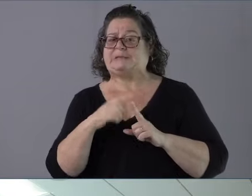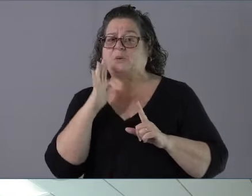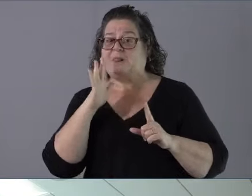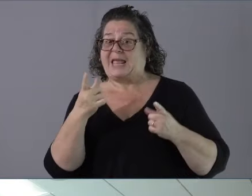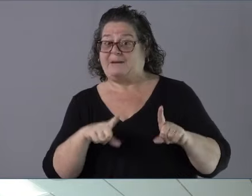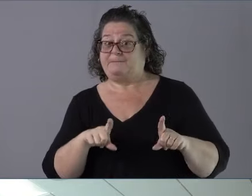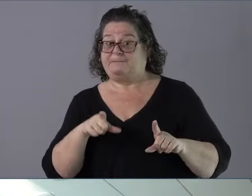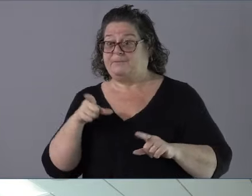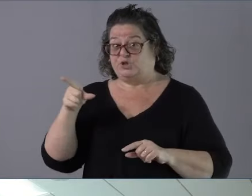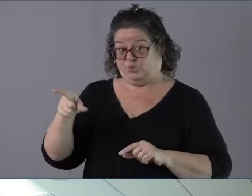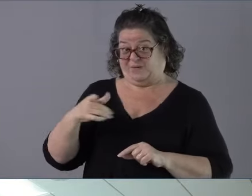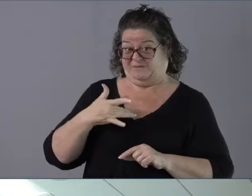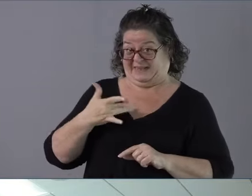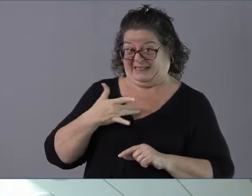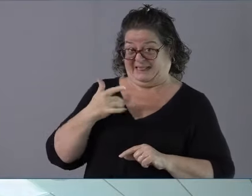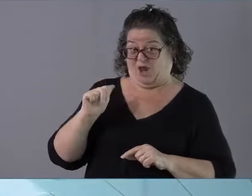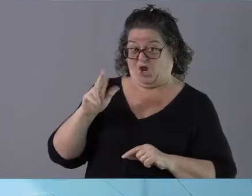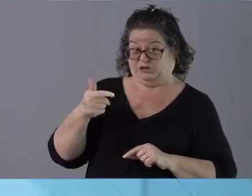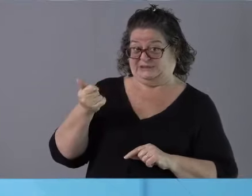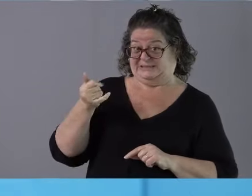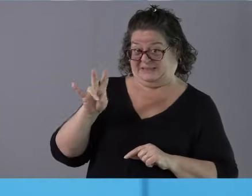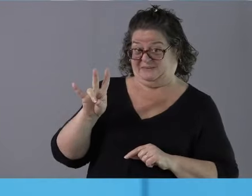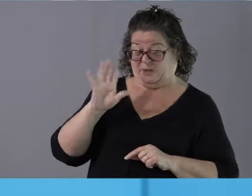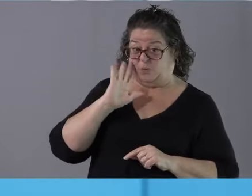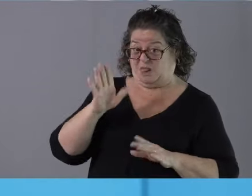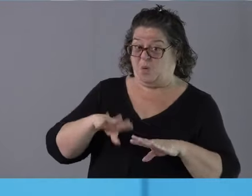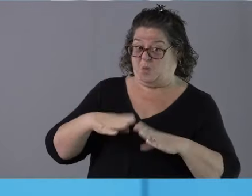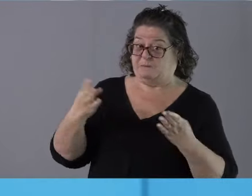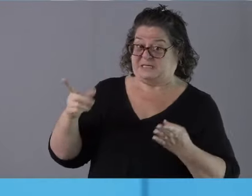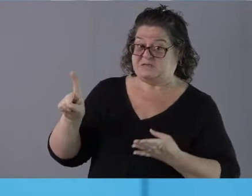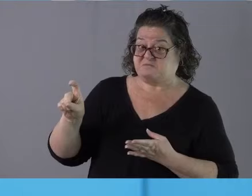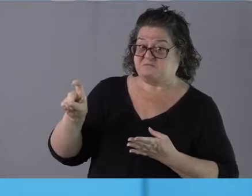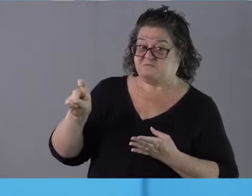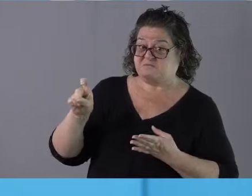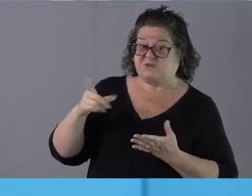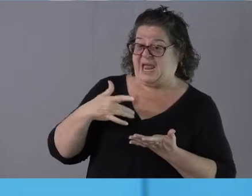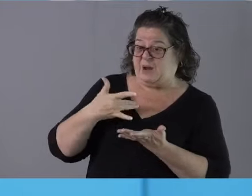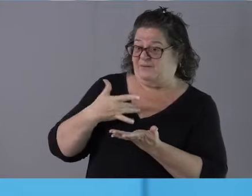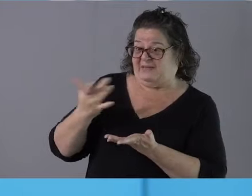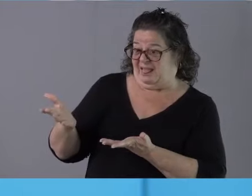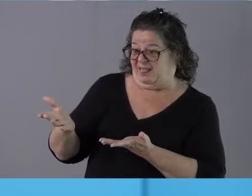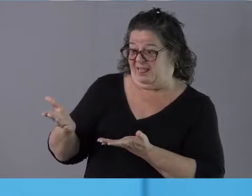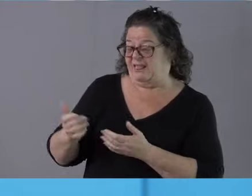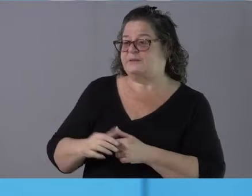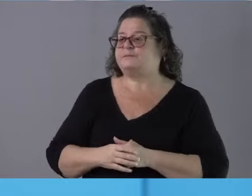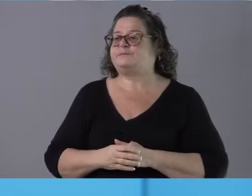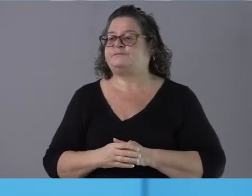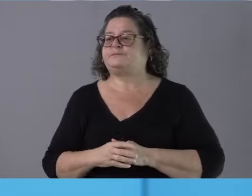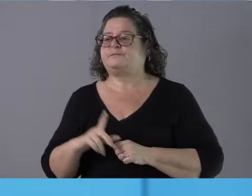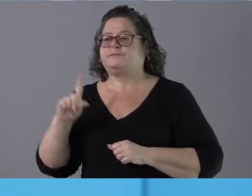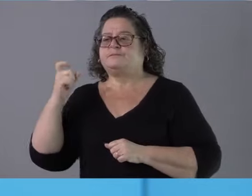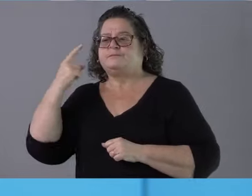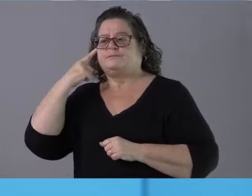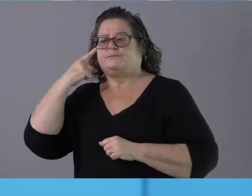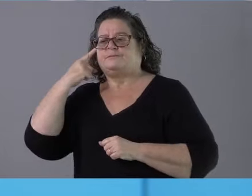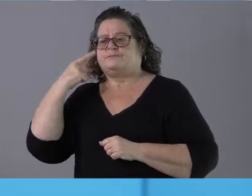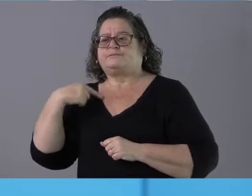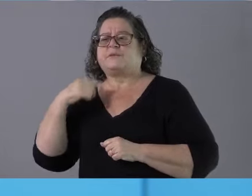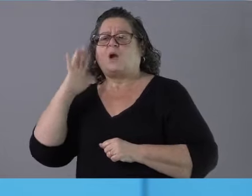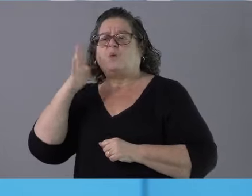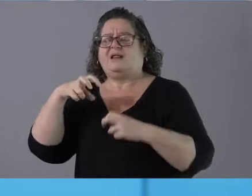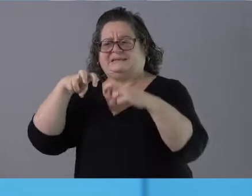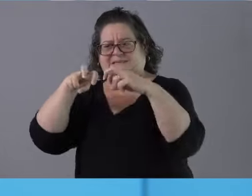be a date that we can see something reopen? I'm going to visit with Superintendent Hoffman, and we'll have details next week. Okay. We want to make sure we get through as